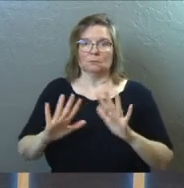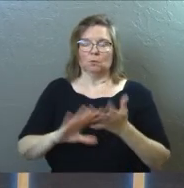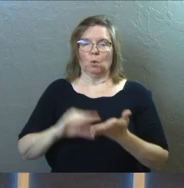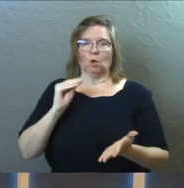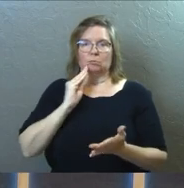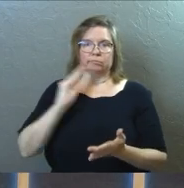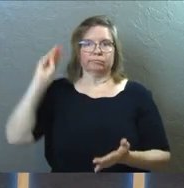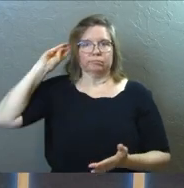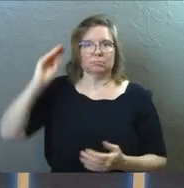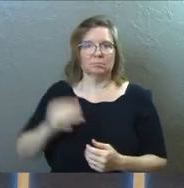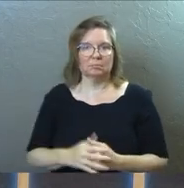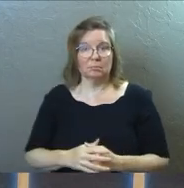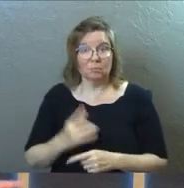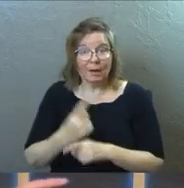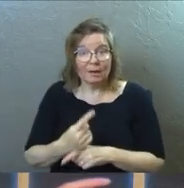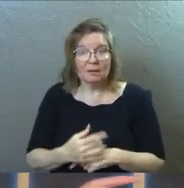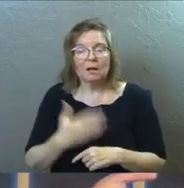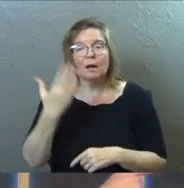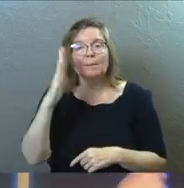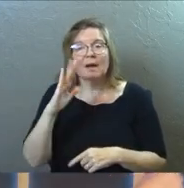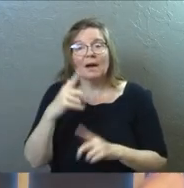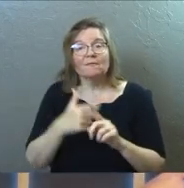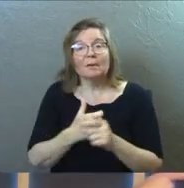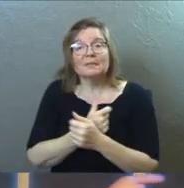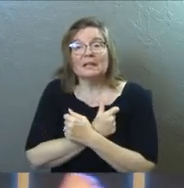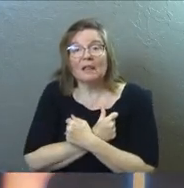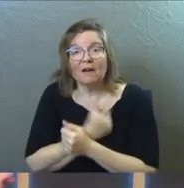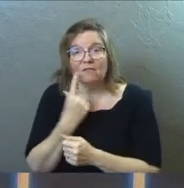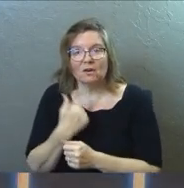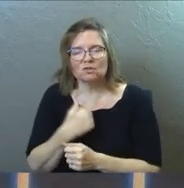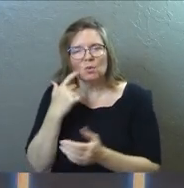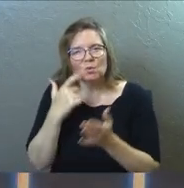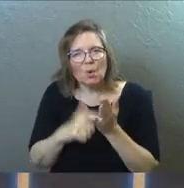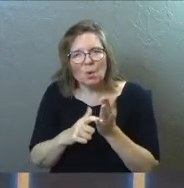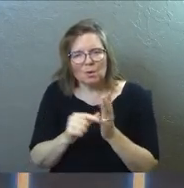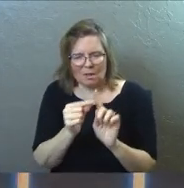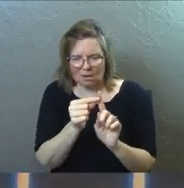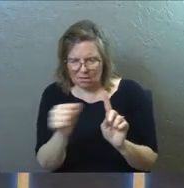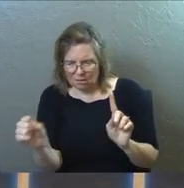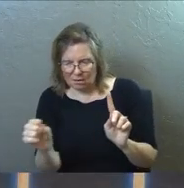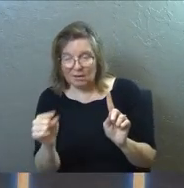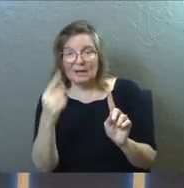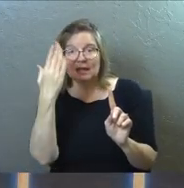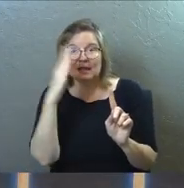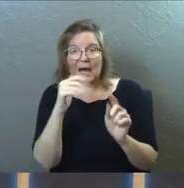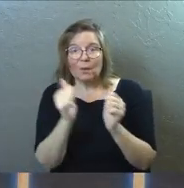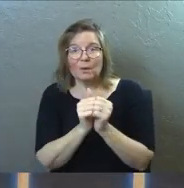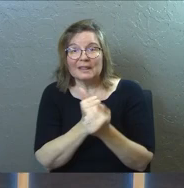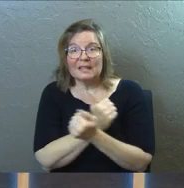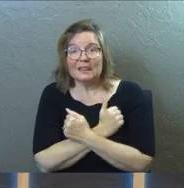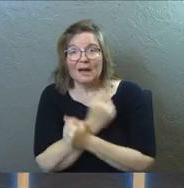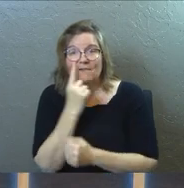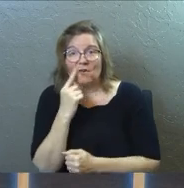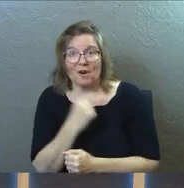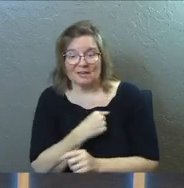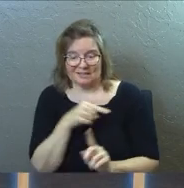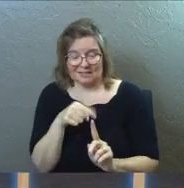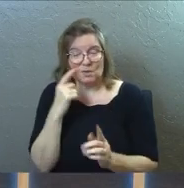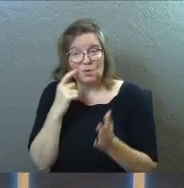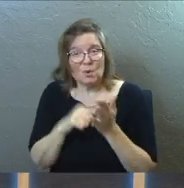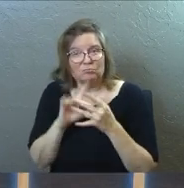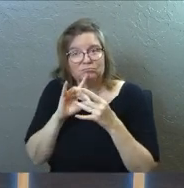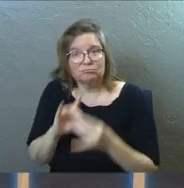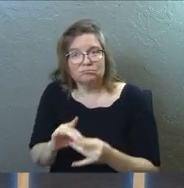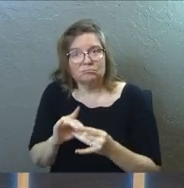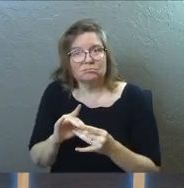And God, out of his love for us, notice it's always good for us so that we might share in his holiness, so that we might